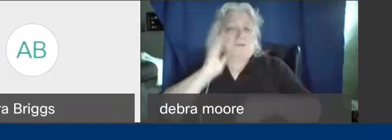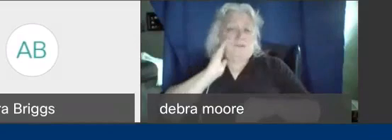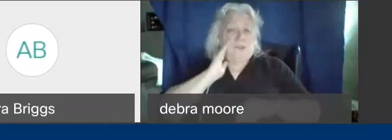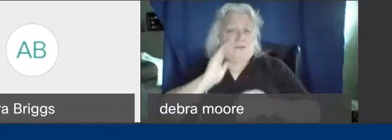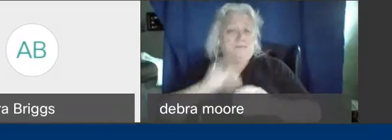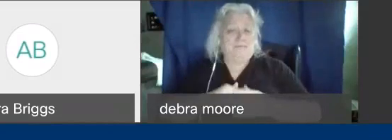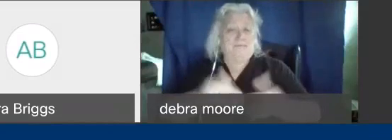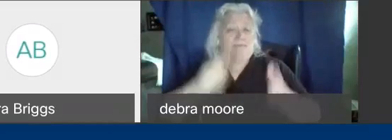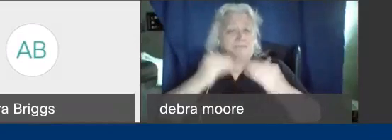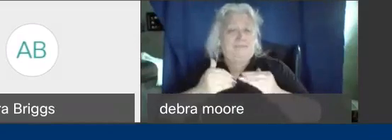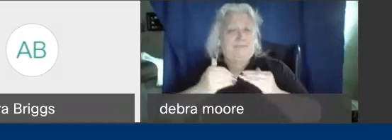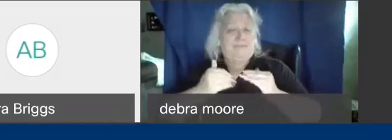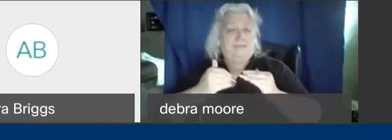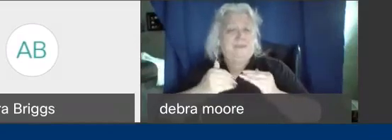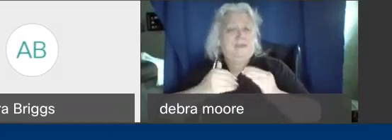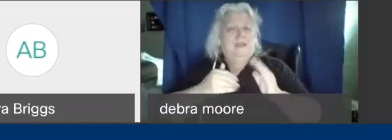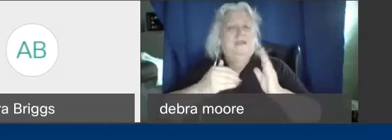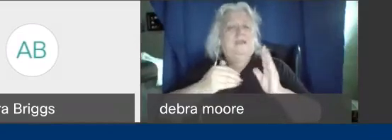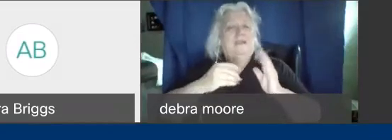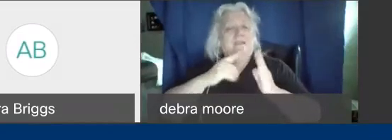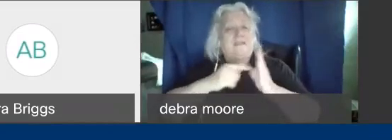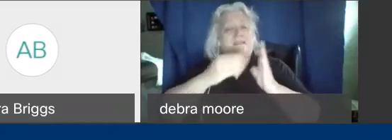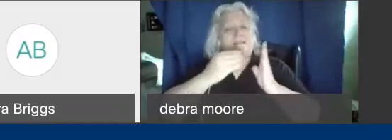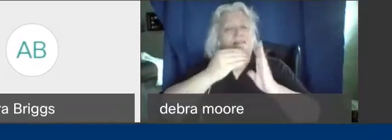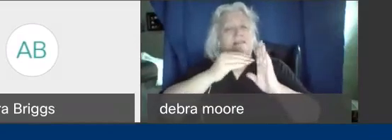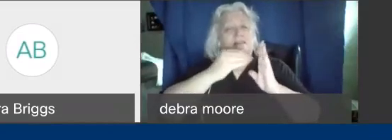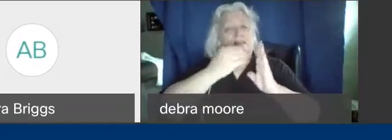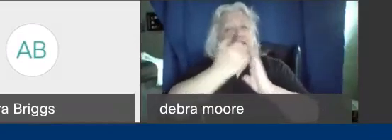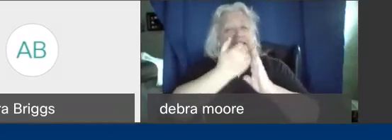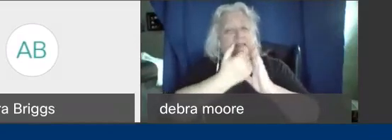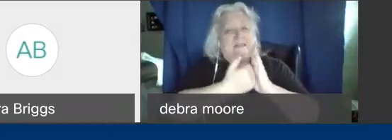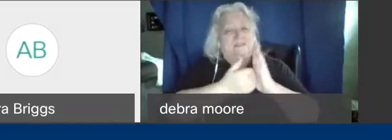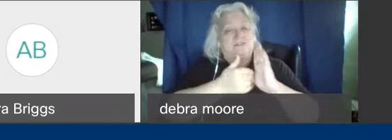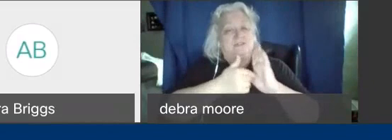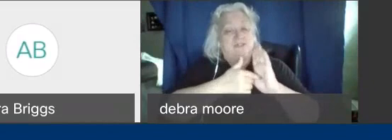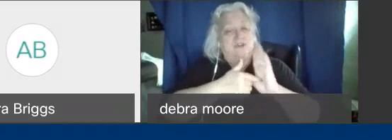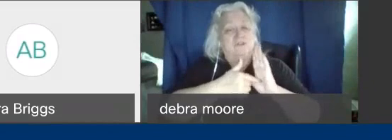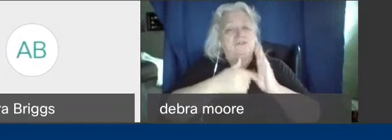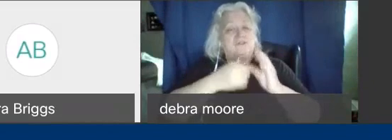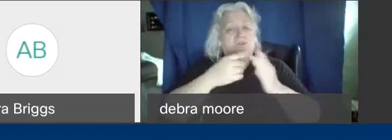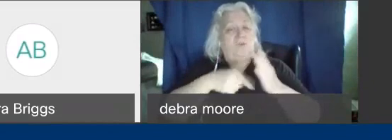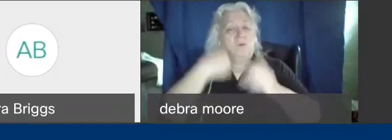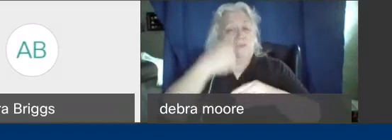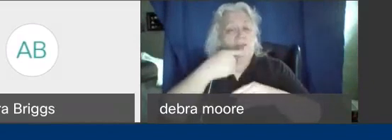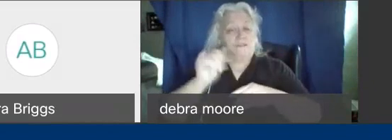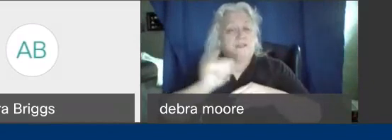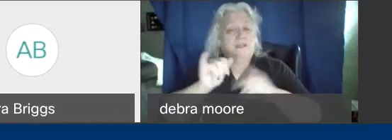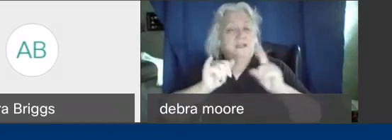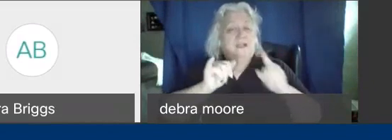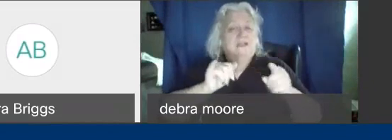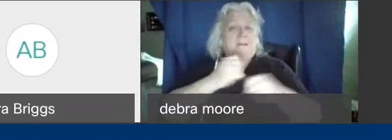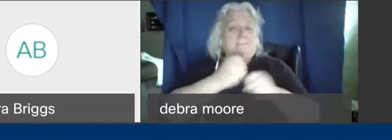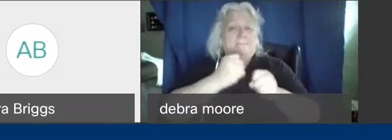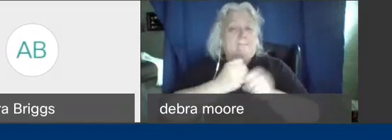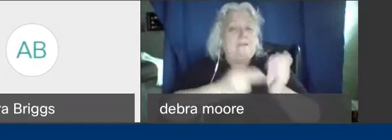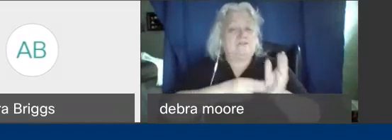So here are some common signs and symptoms of alcohol overdose poisoning. Take a look at these symptoms so that you can